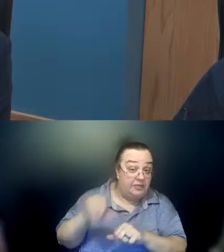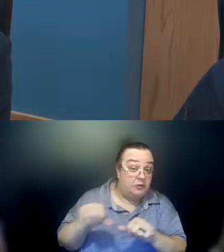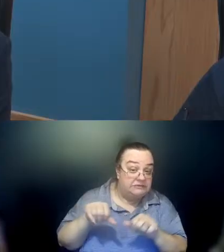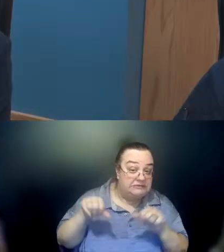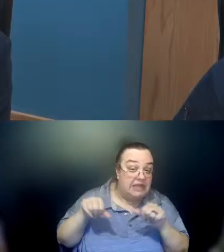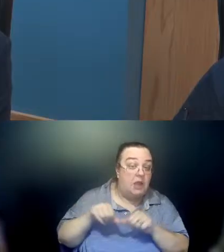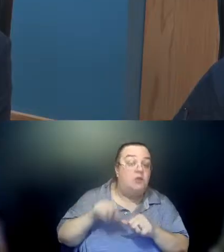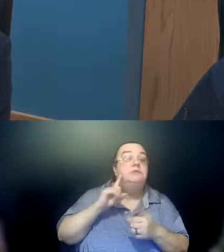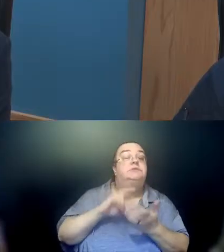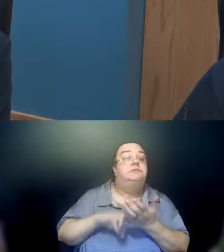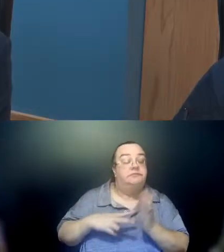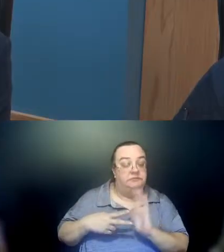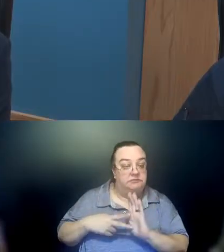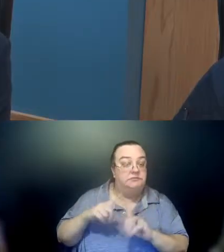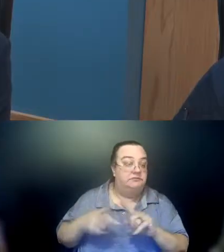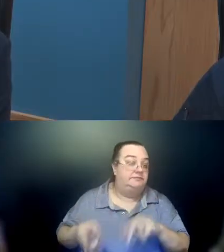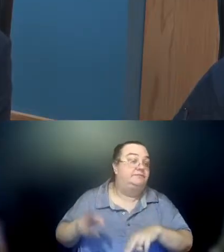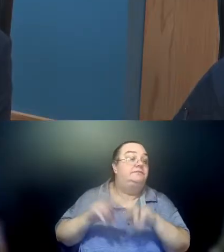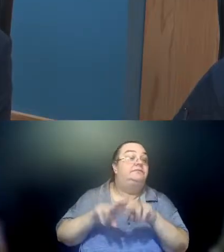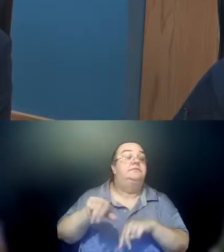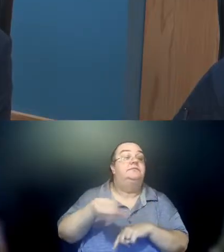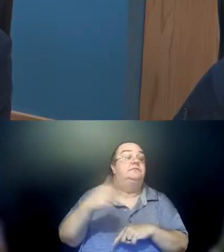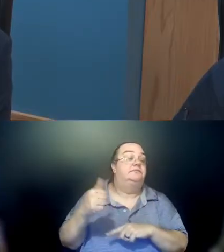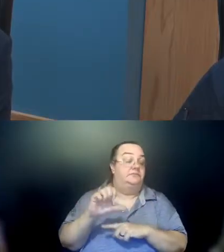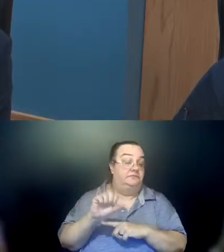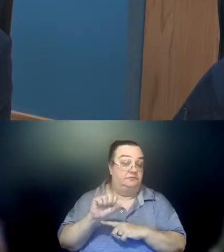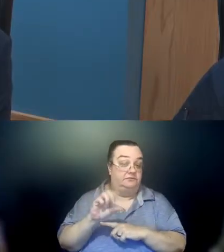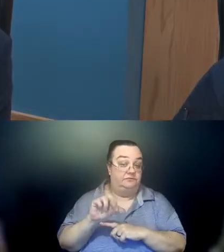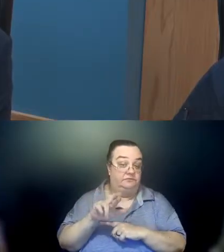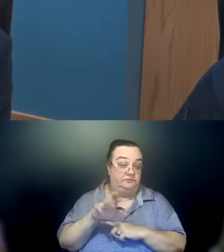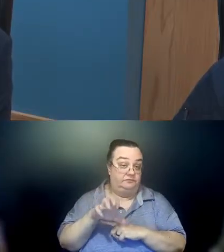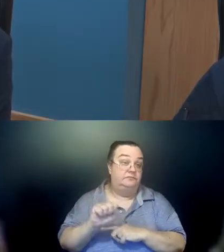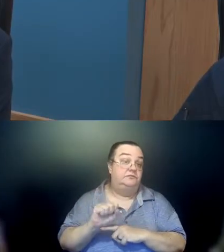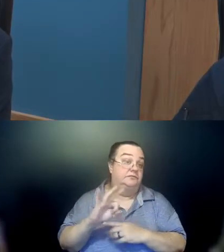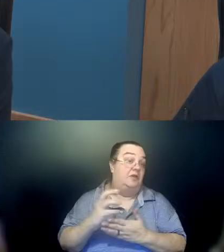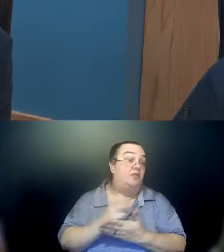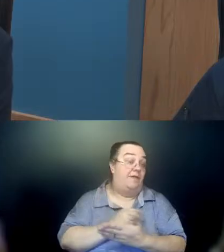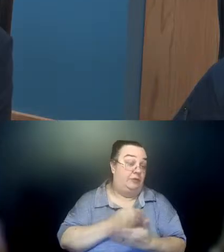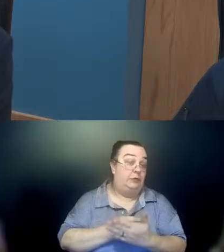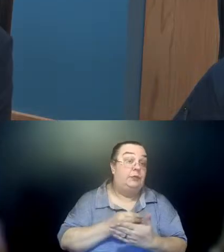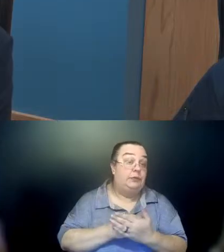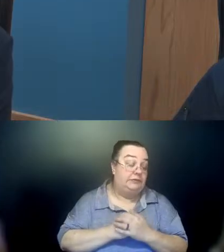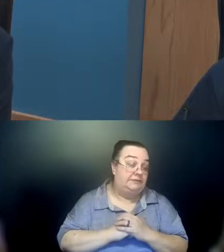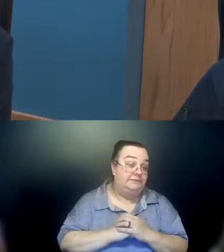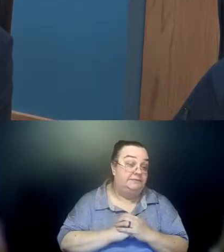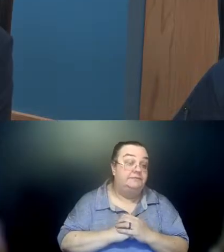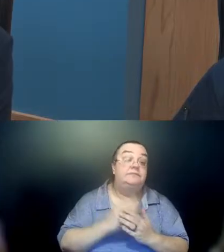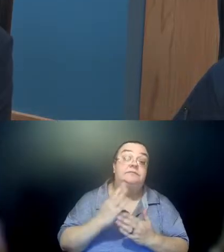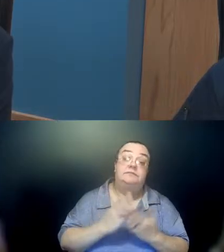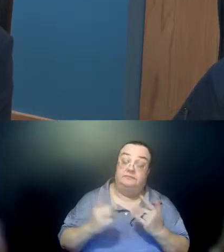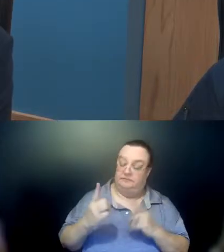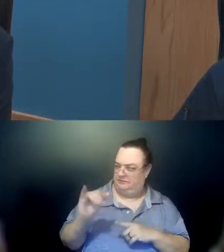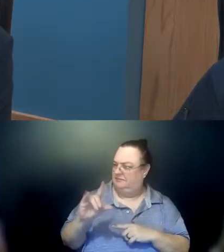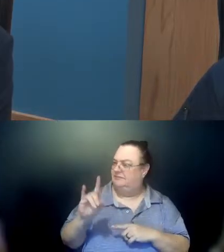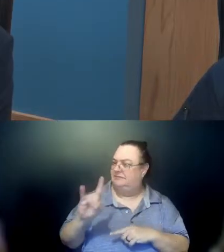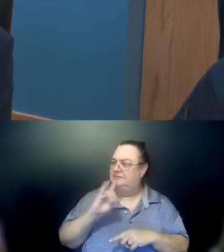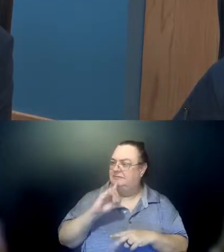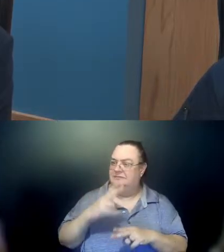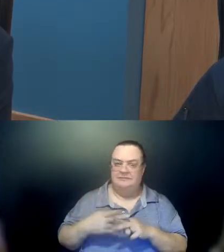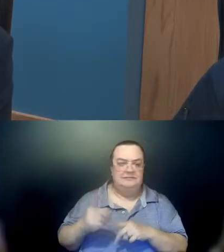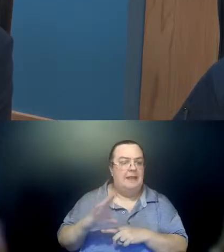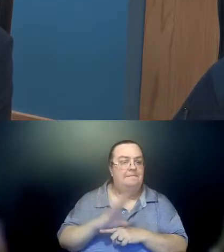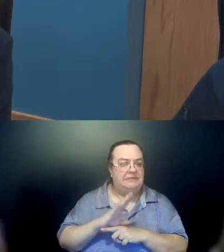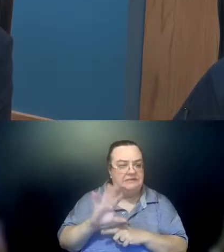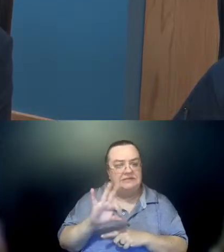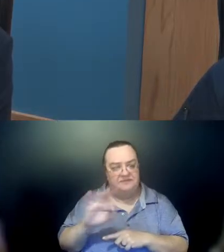increase the other sources of revenue. Someone did also mention business fees and